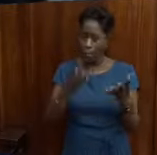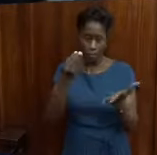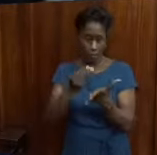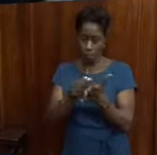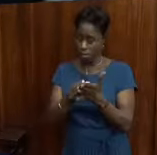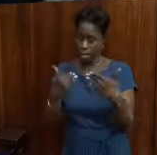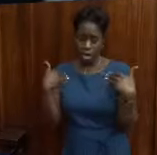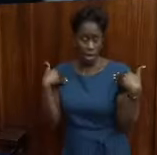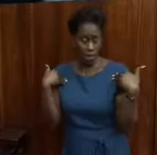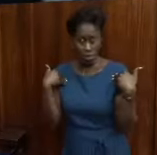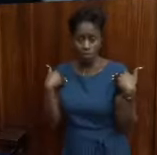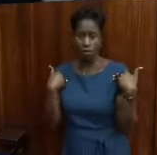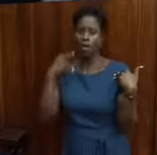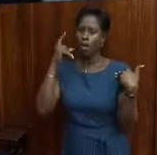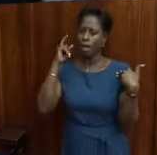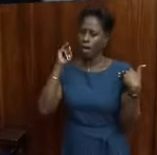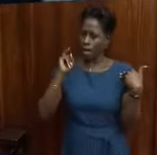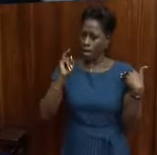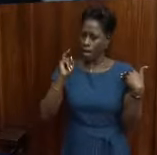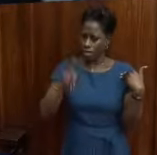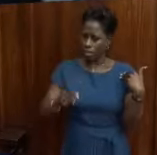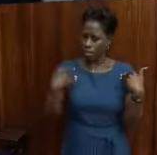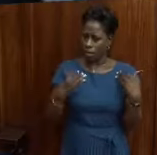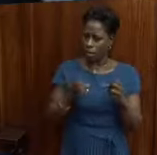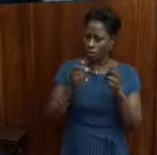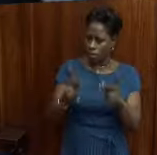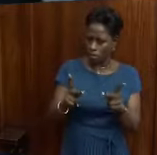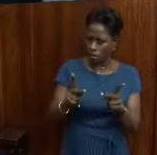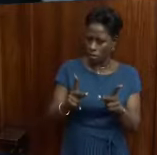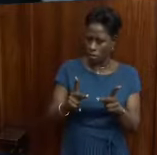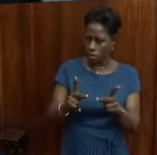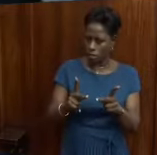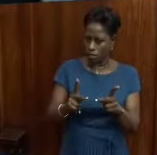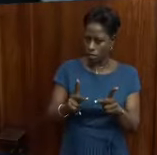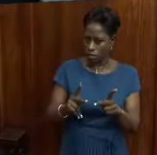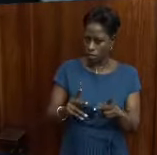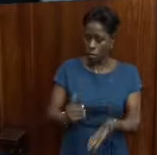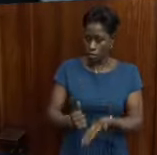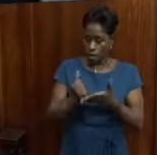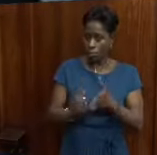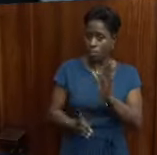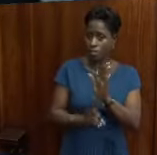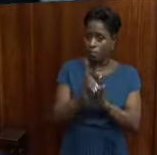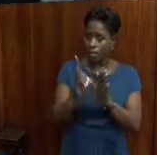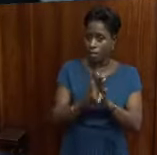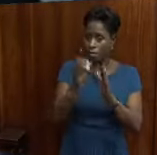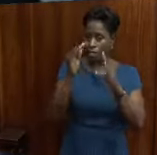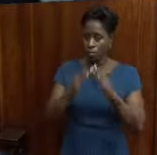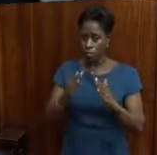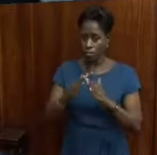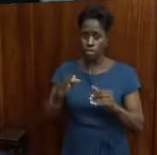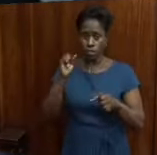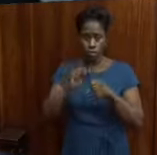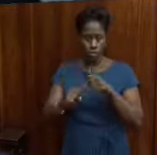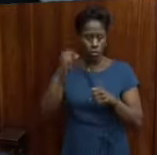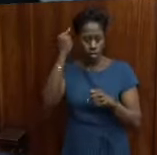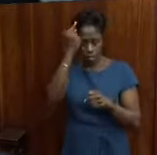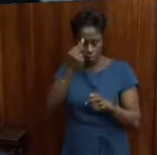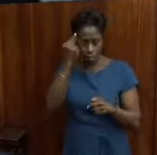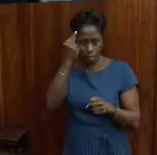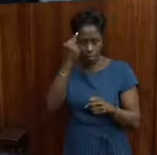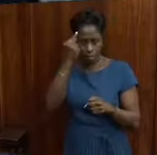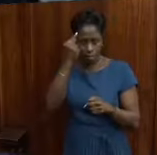the potential to make a positive contribution to the development of the community that we have taken up the responsibility to address